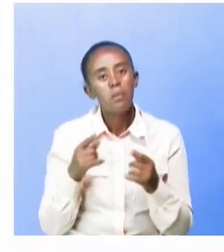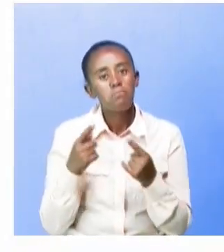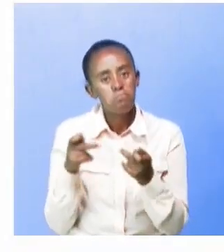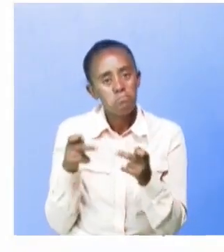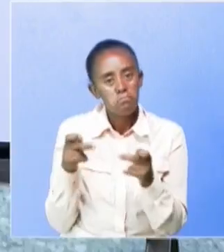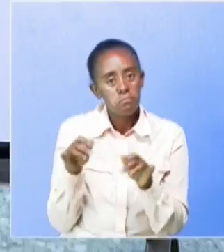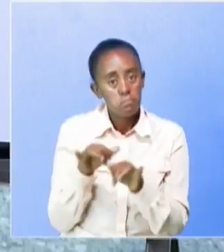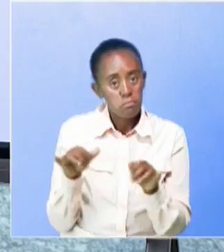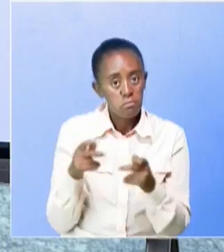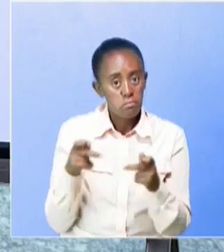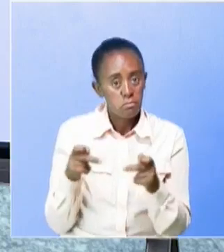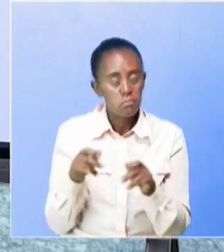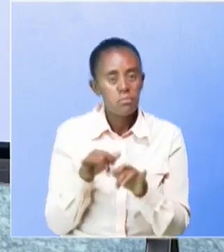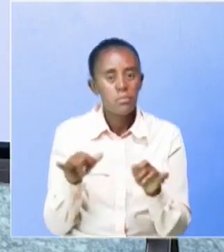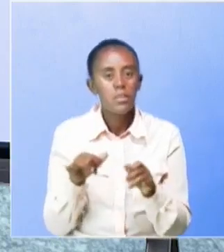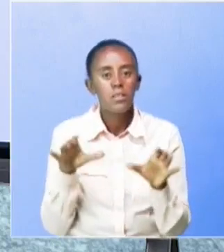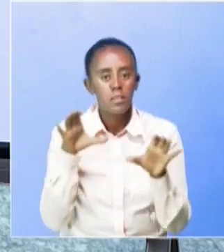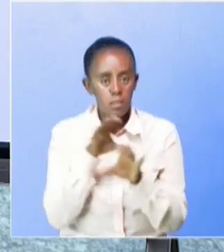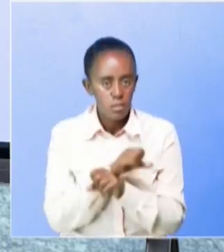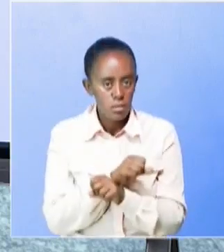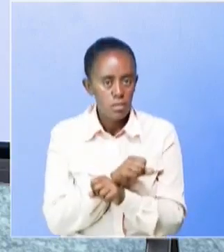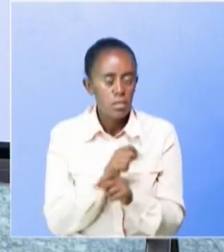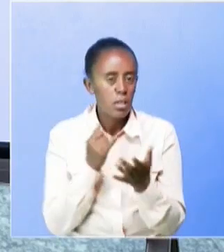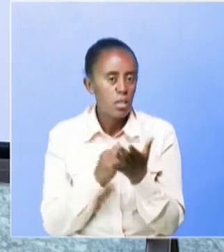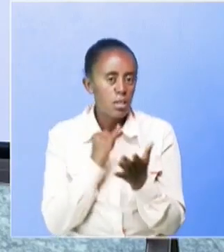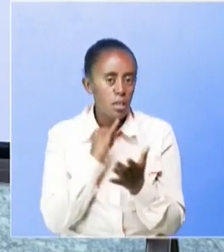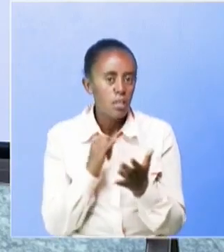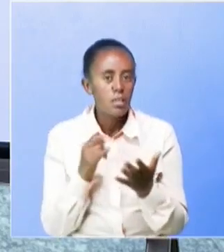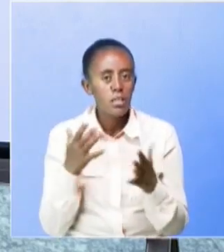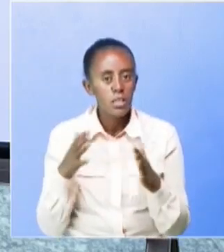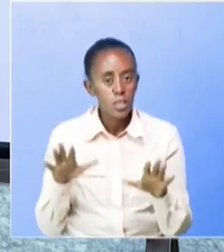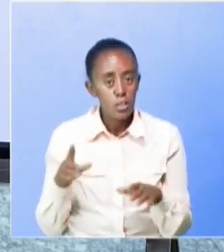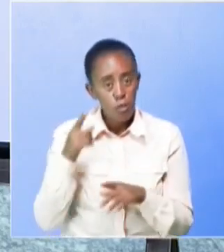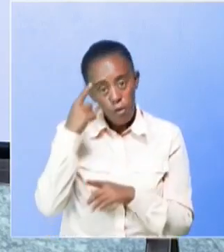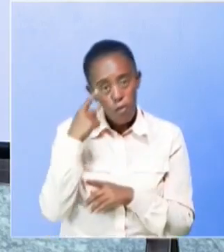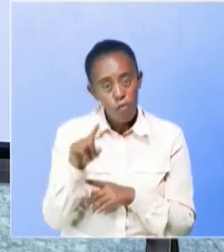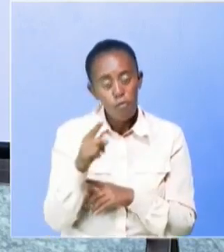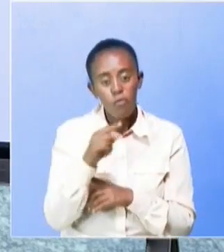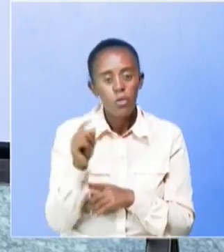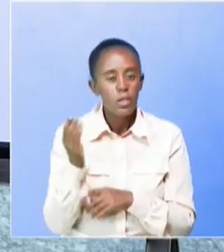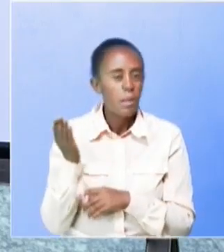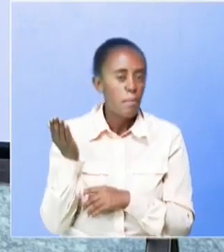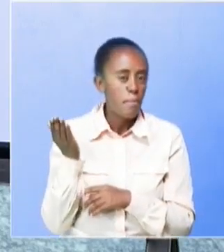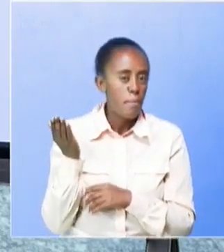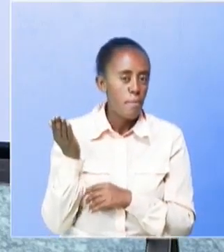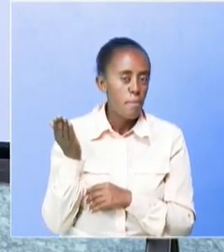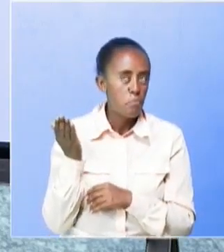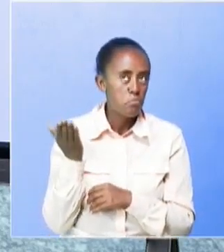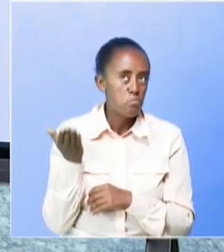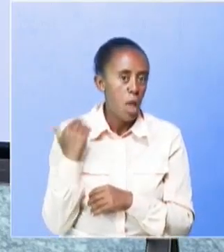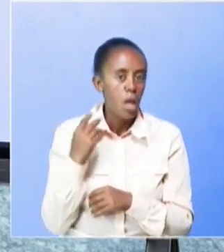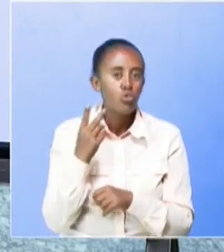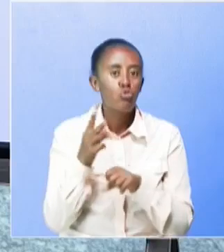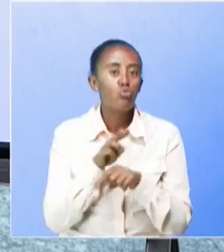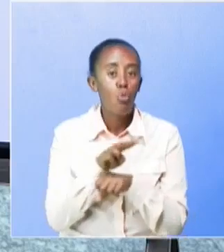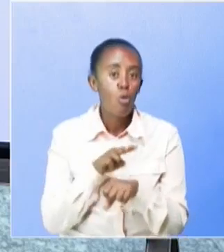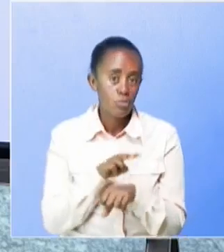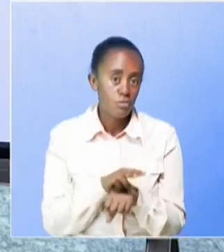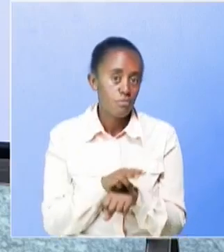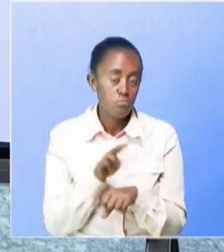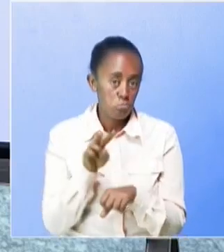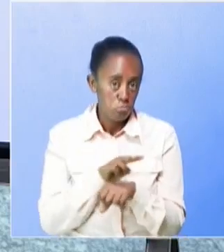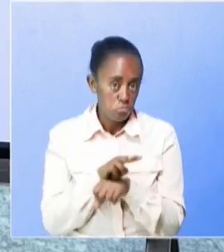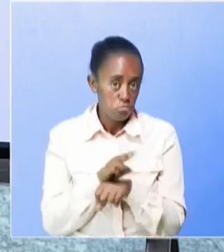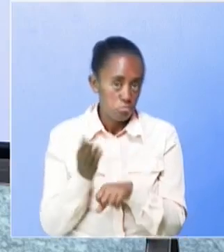But it did not only end, it had ended for the past 2 hours. So